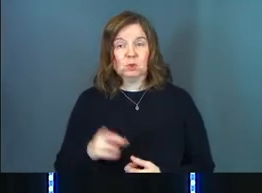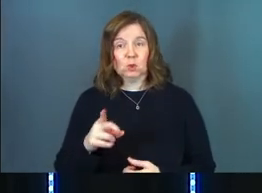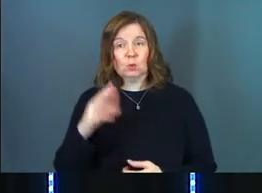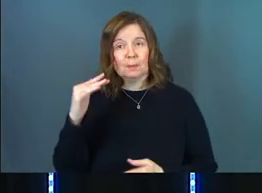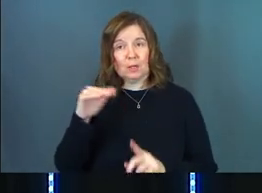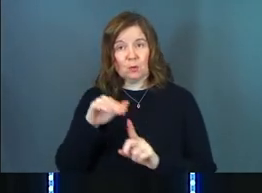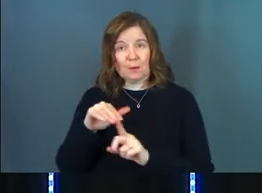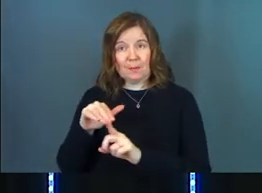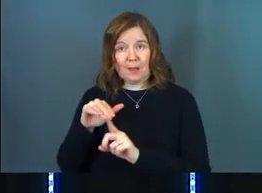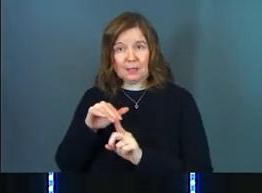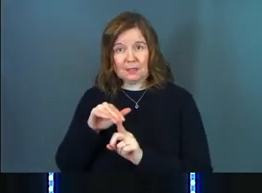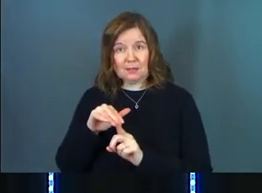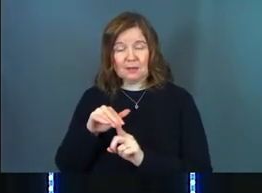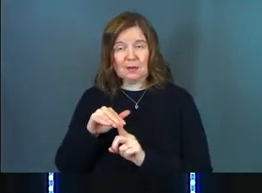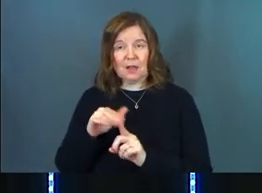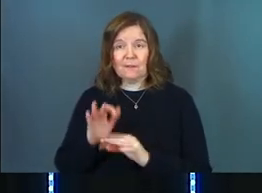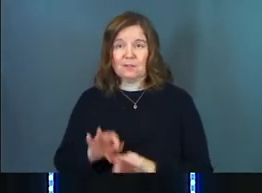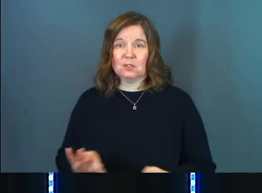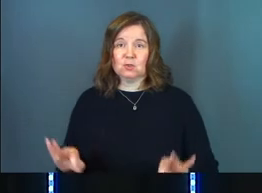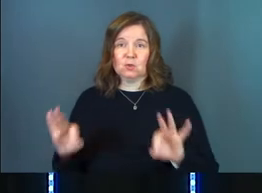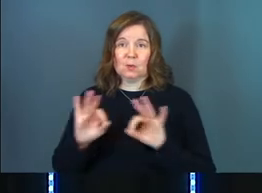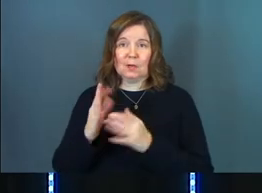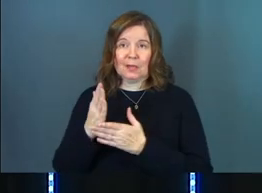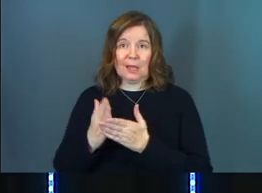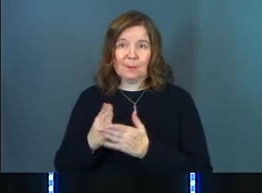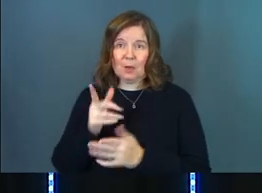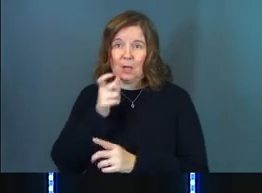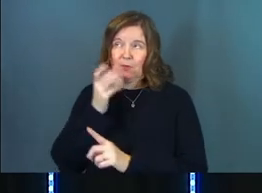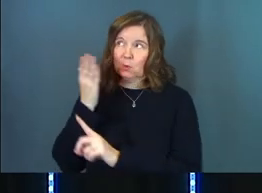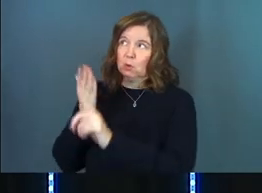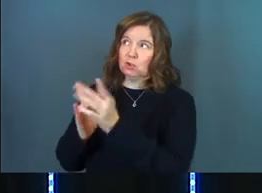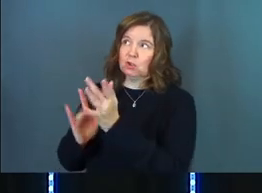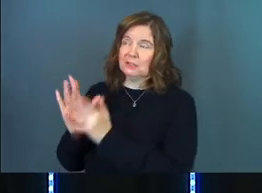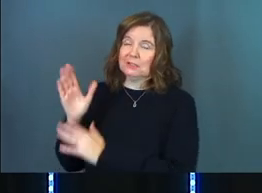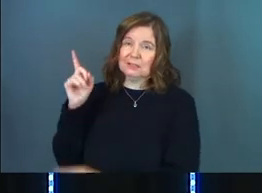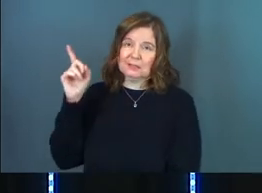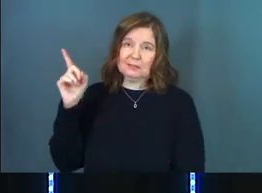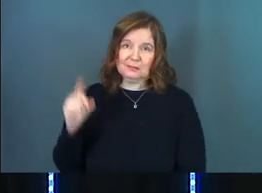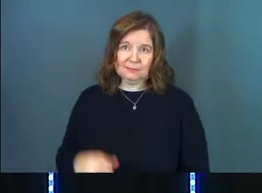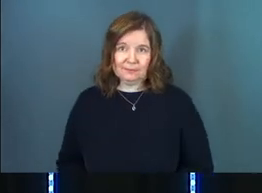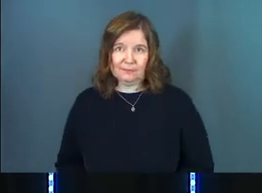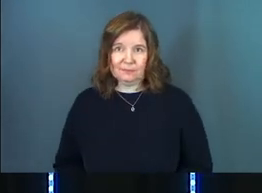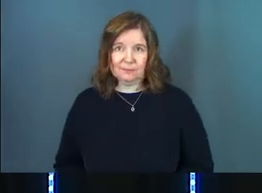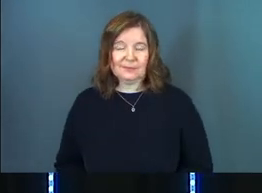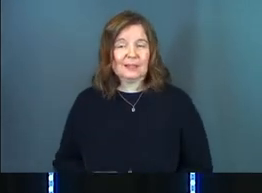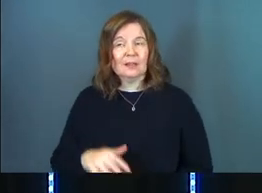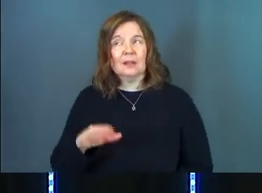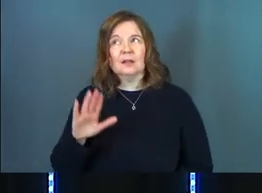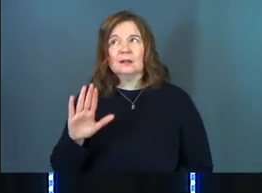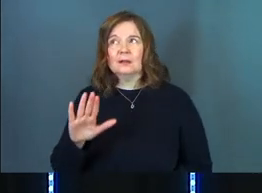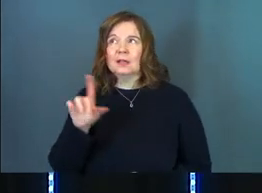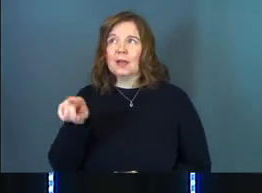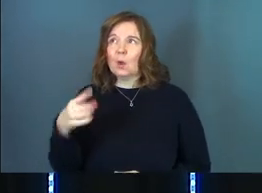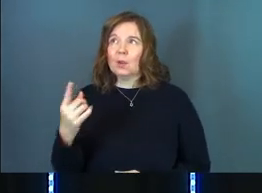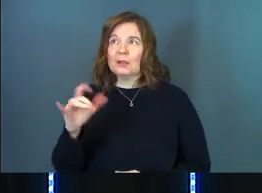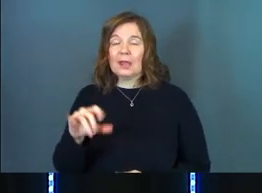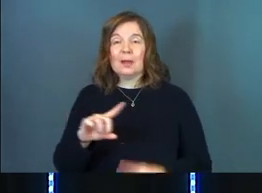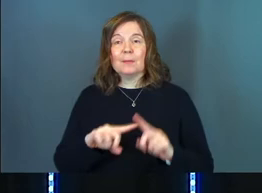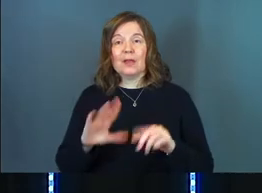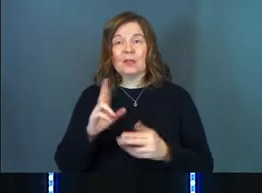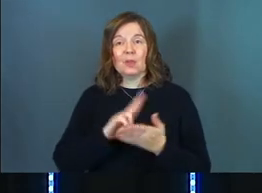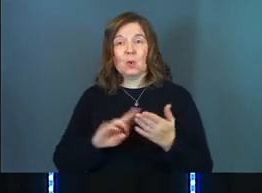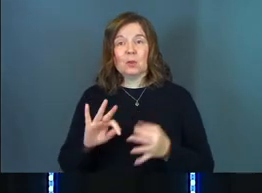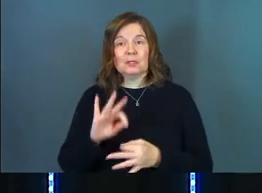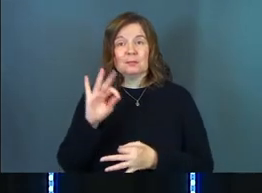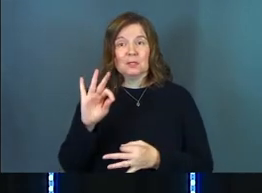you'd be reminded of this critical aspect of who Jesus is. And not only that, but that the